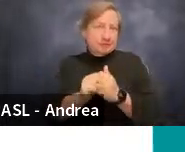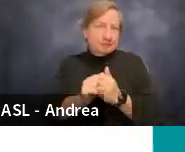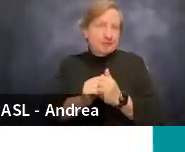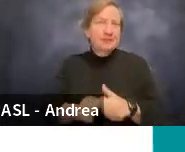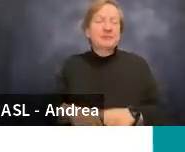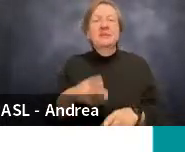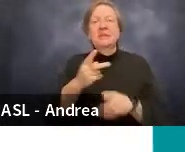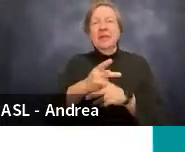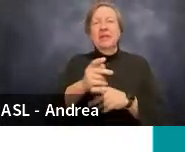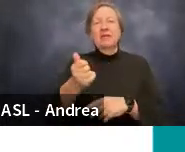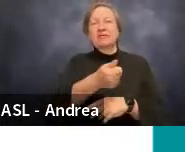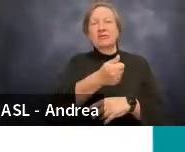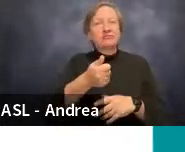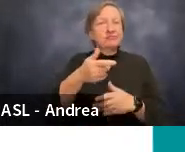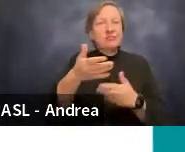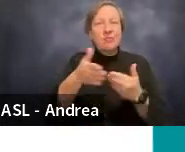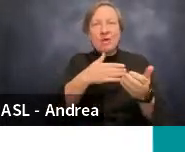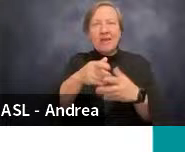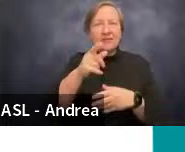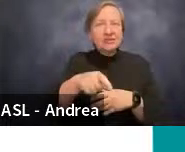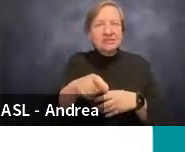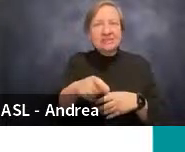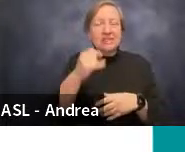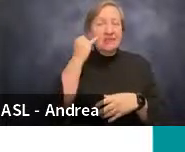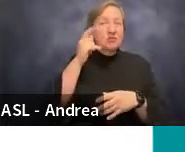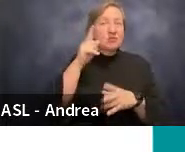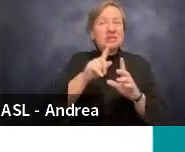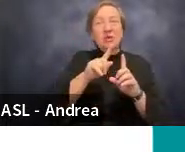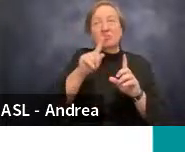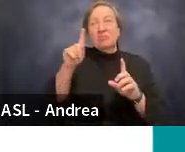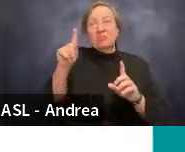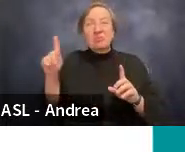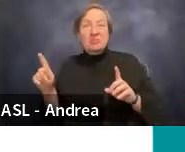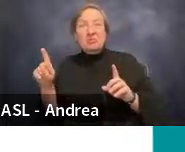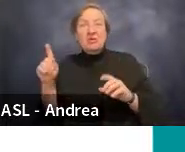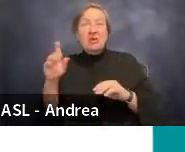care of your personal needs as they come up. If you need to step away either